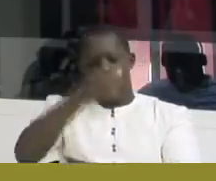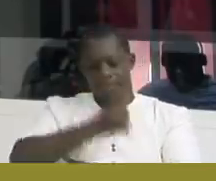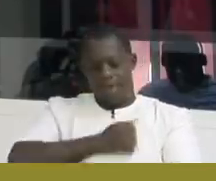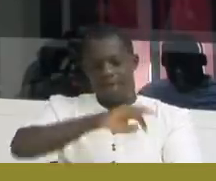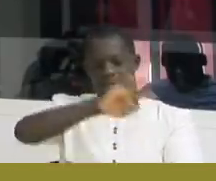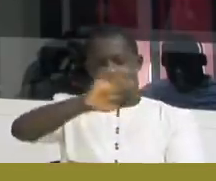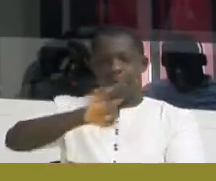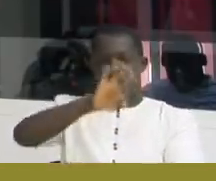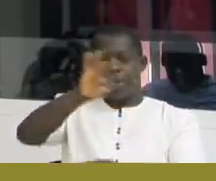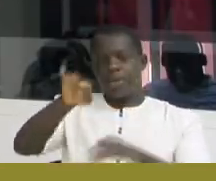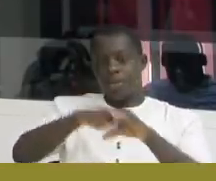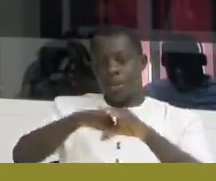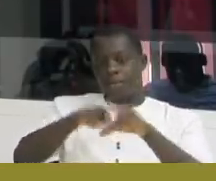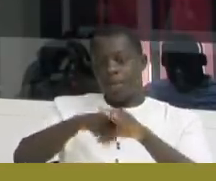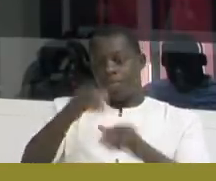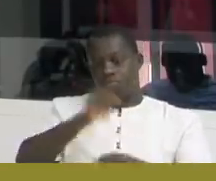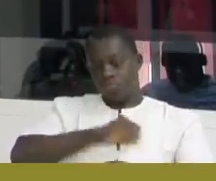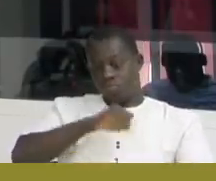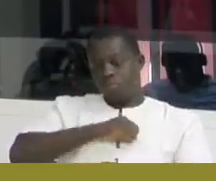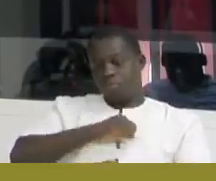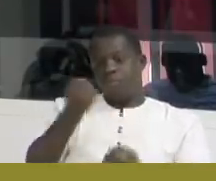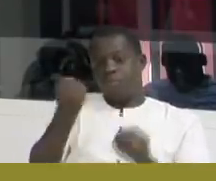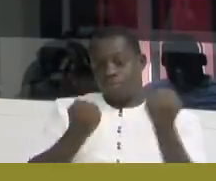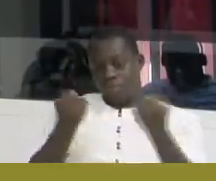family. Now,